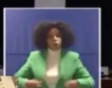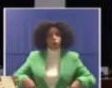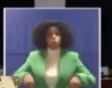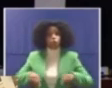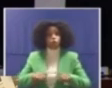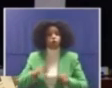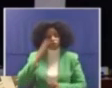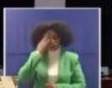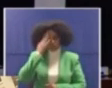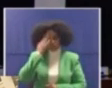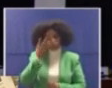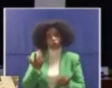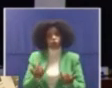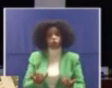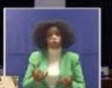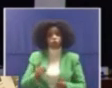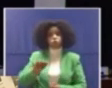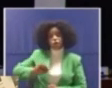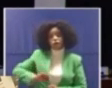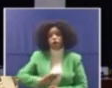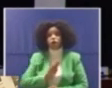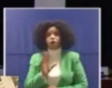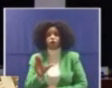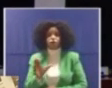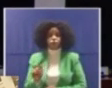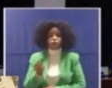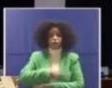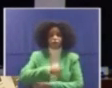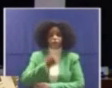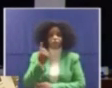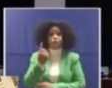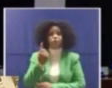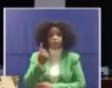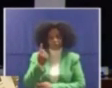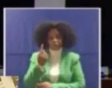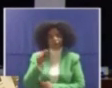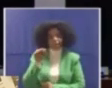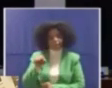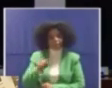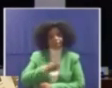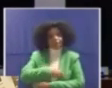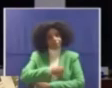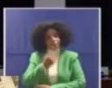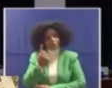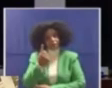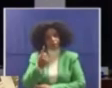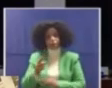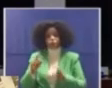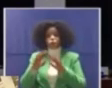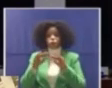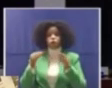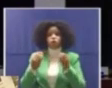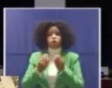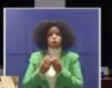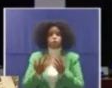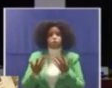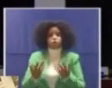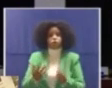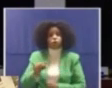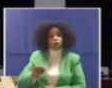Africa Day, as I said earlier. This is a day on which the Organization of African Unity, the forerunner to